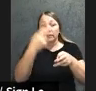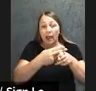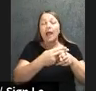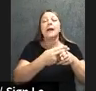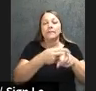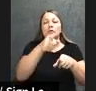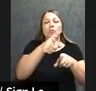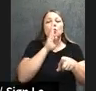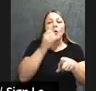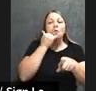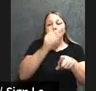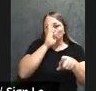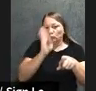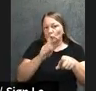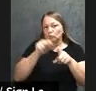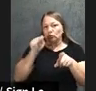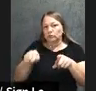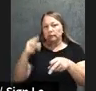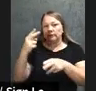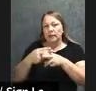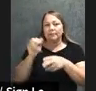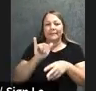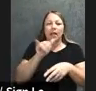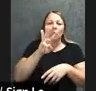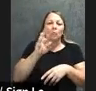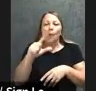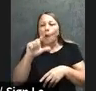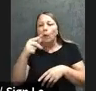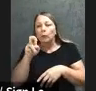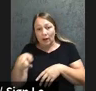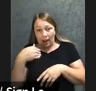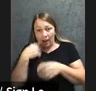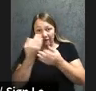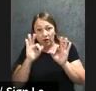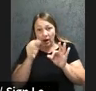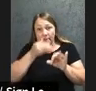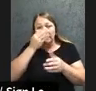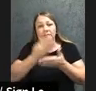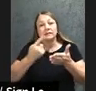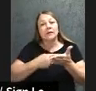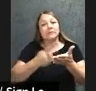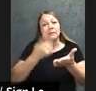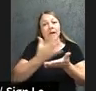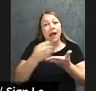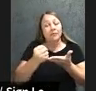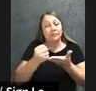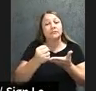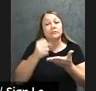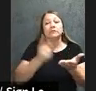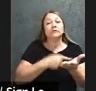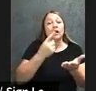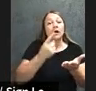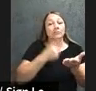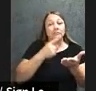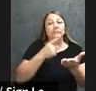such and such street, you would need to call them to make sure they still have free masks, but the program is still being advertised on